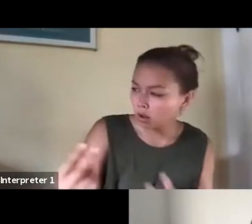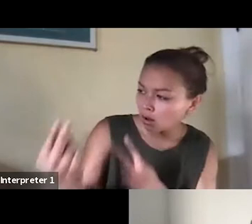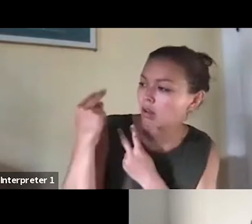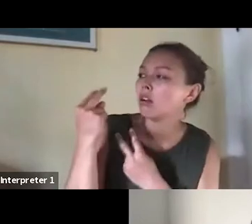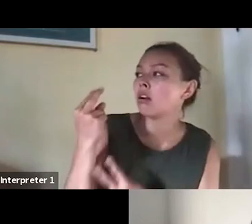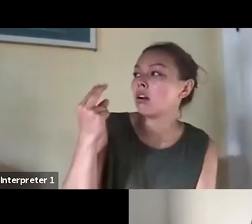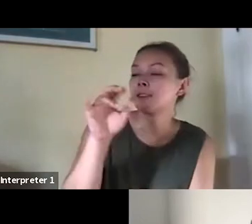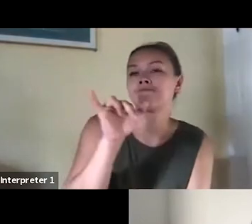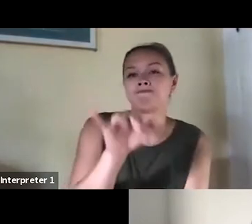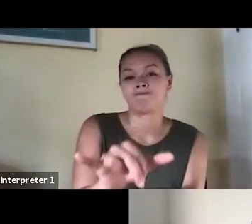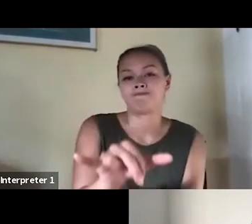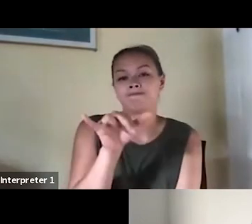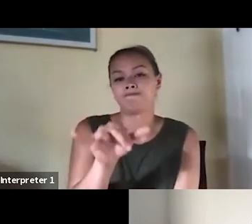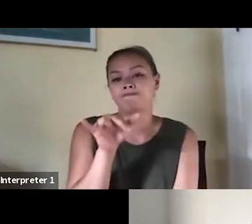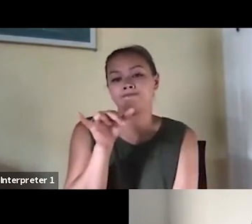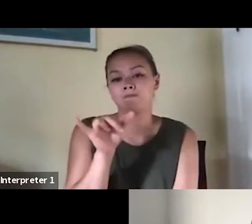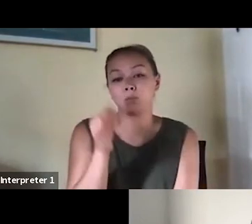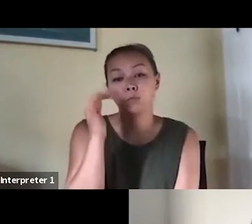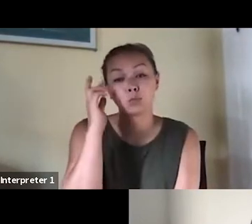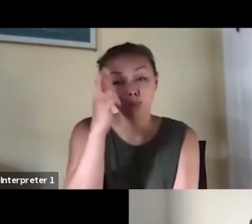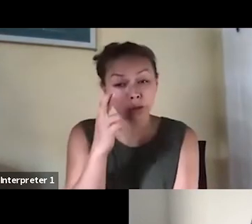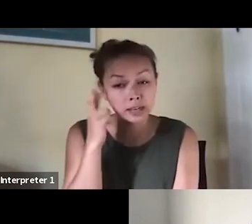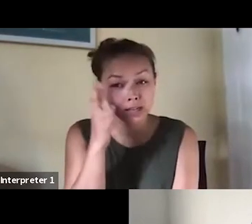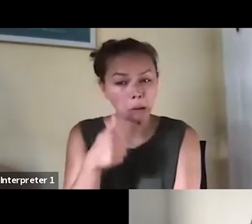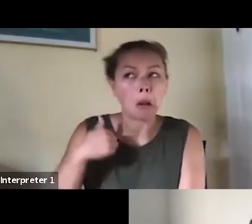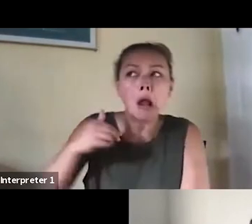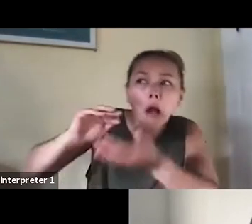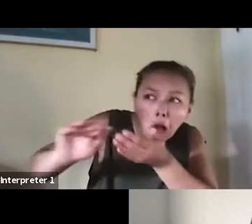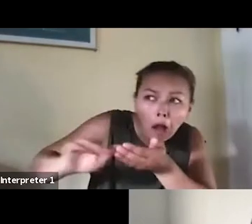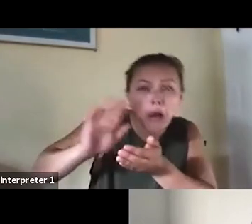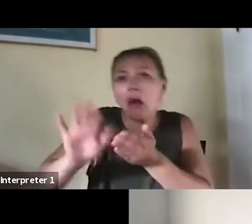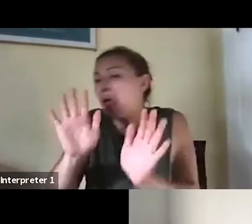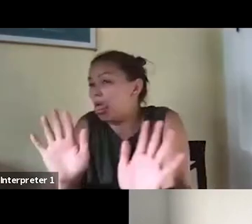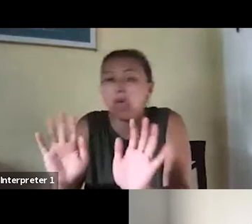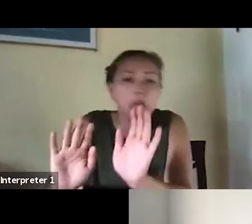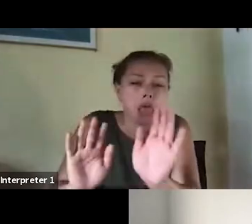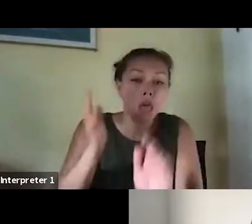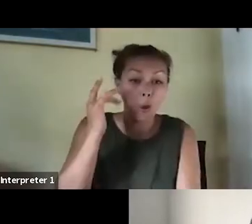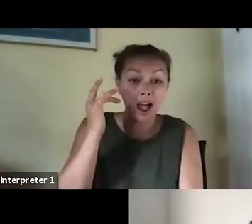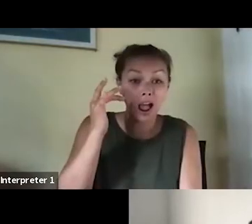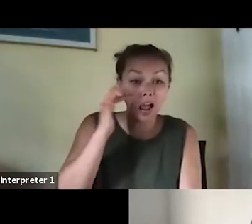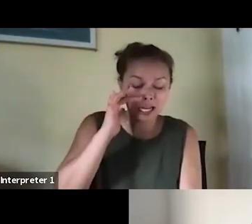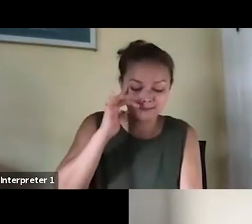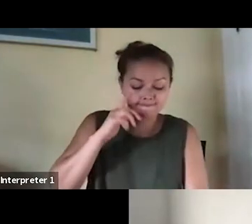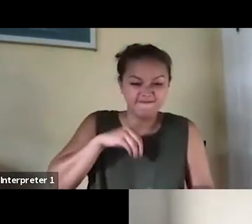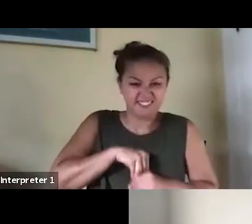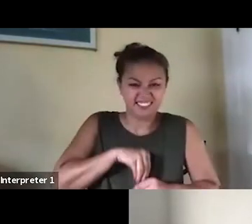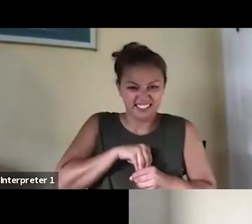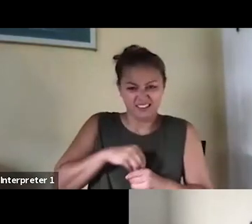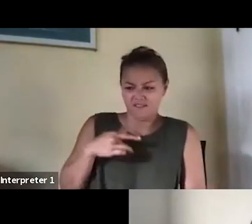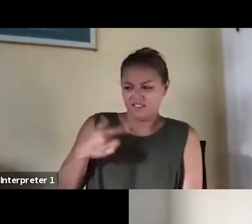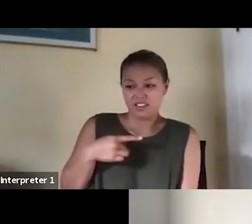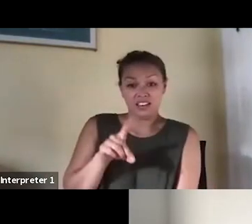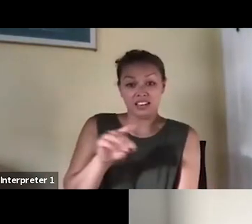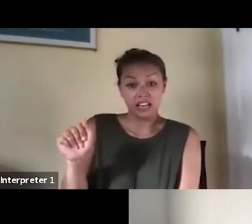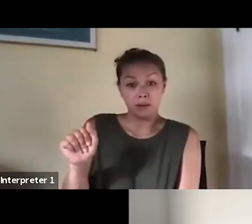was because I thought being disabled was bad, that there was something shameful about it, that it made me lesser. And so I